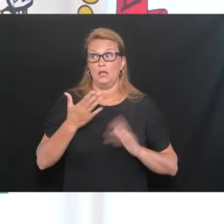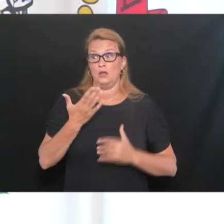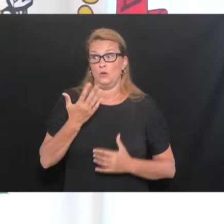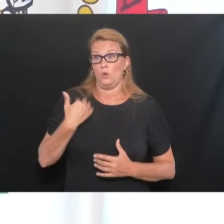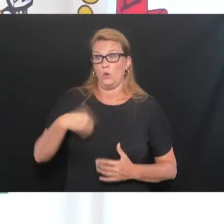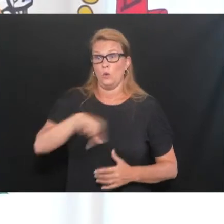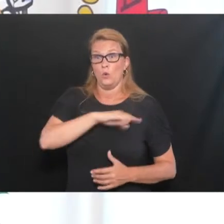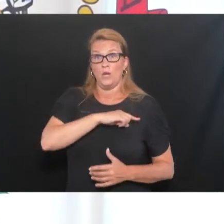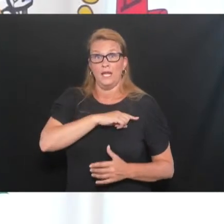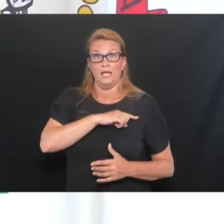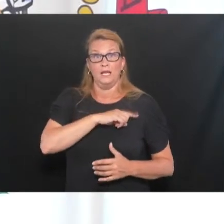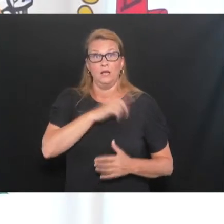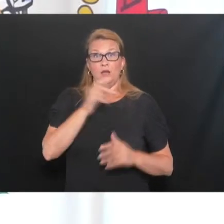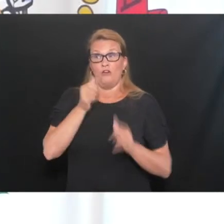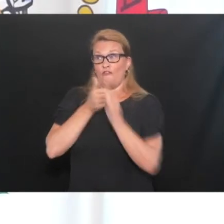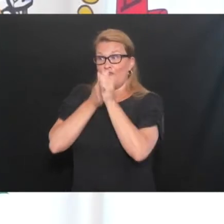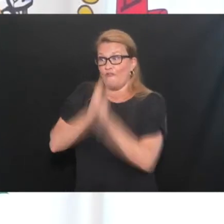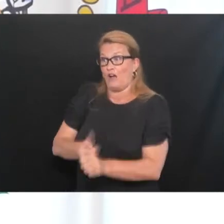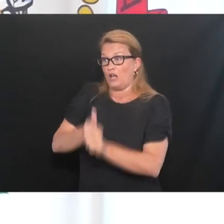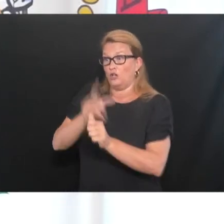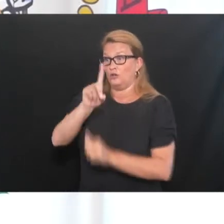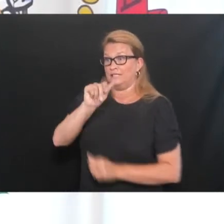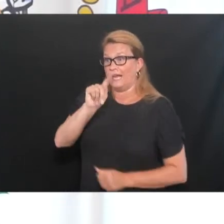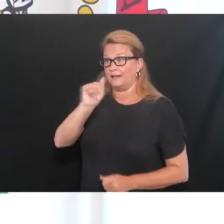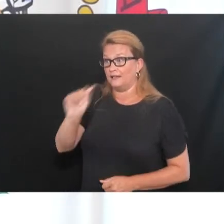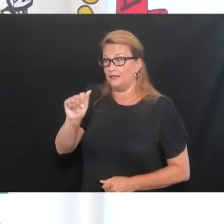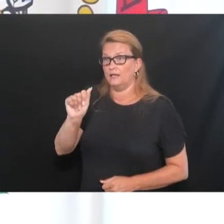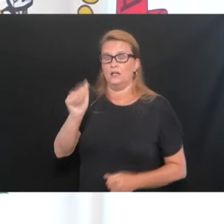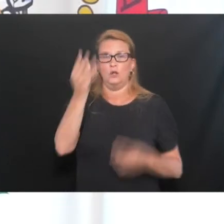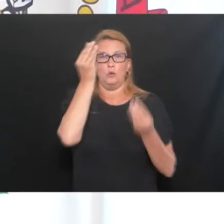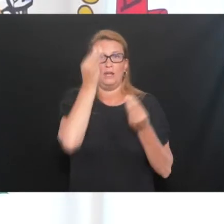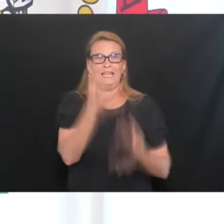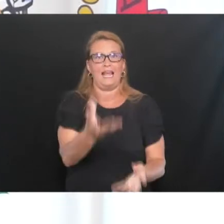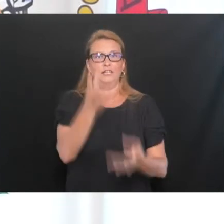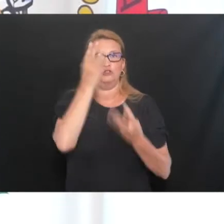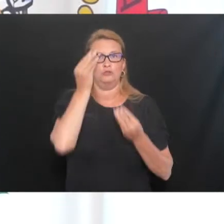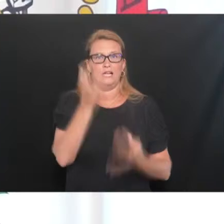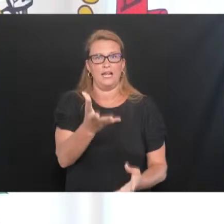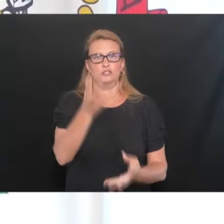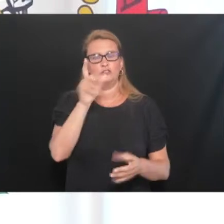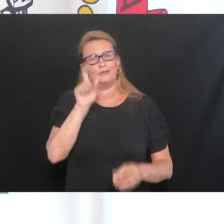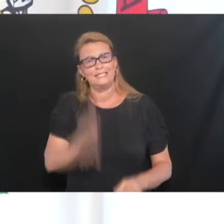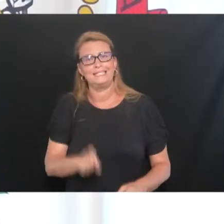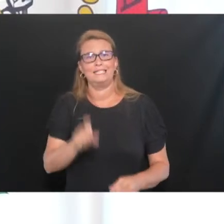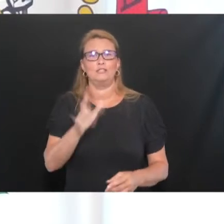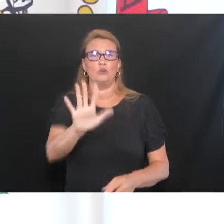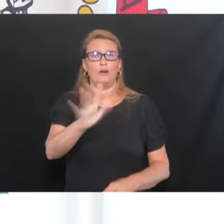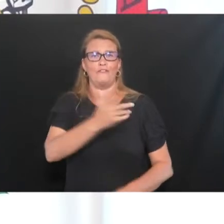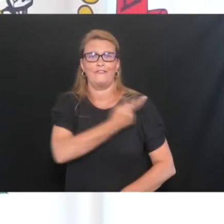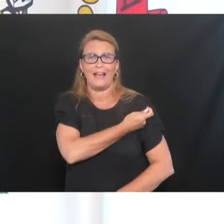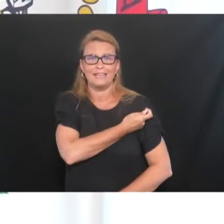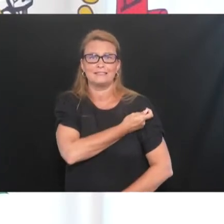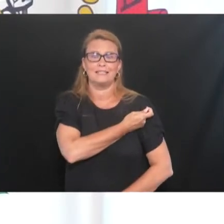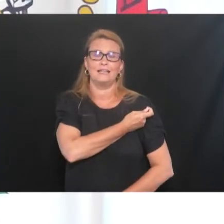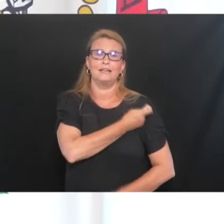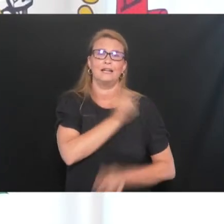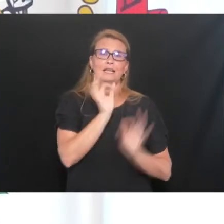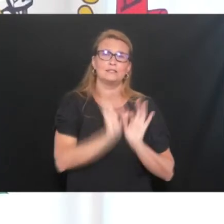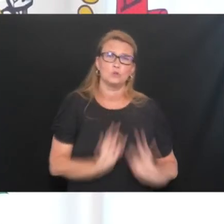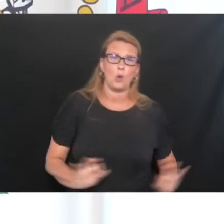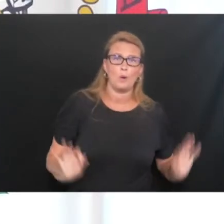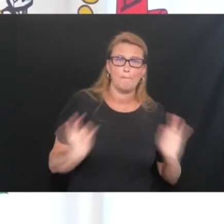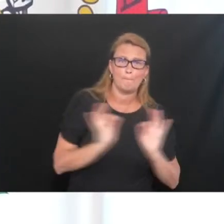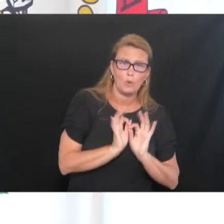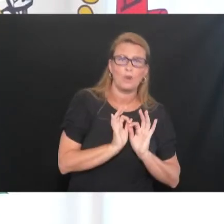we watch the data, we tell people over and over, you know, that they have to be vaccinated and everything. It is so important to be